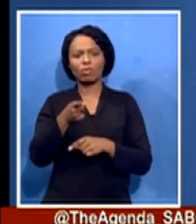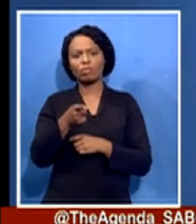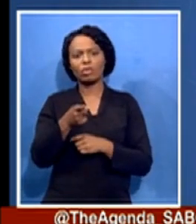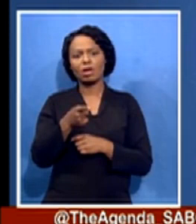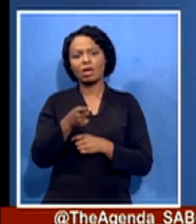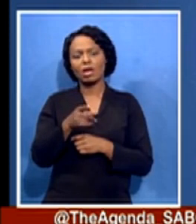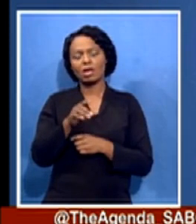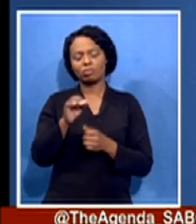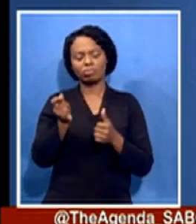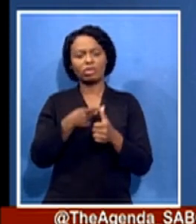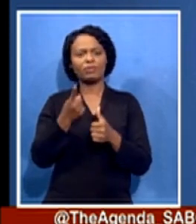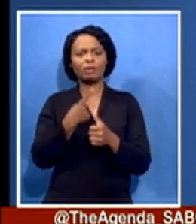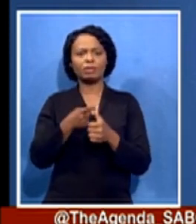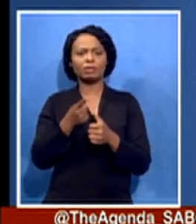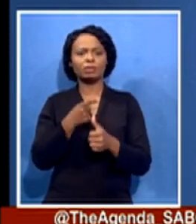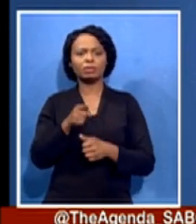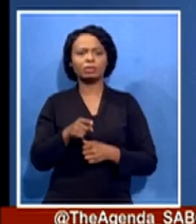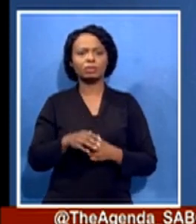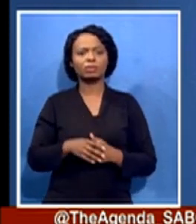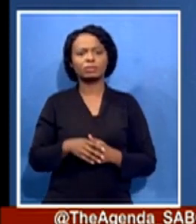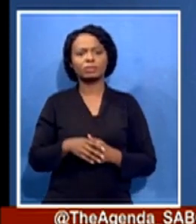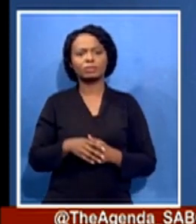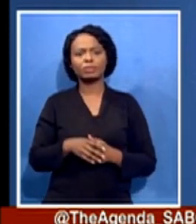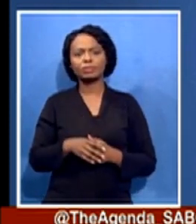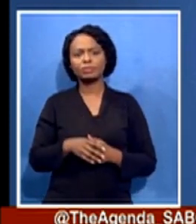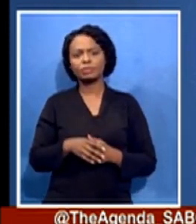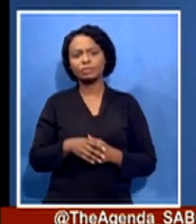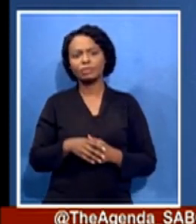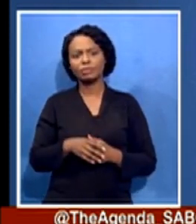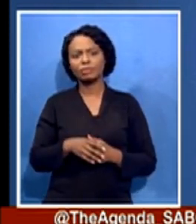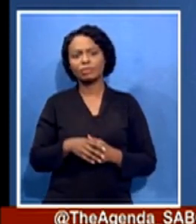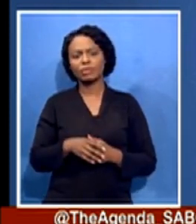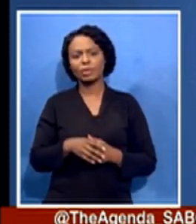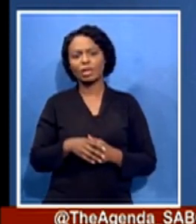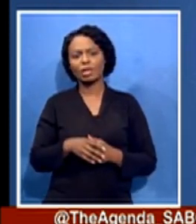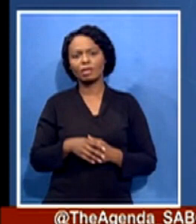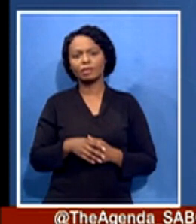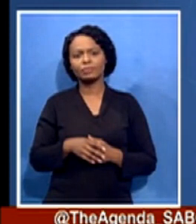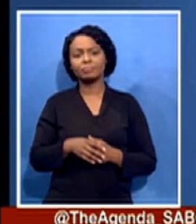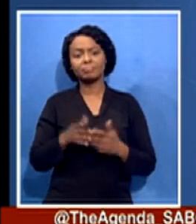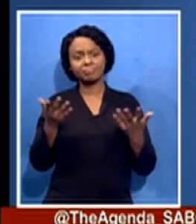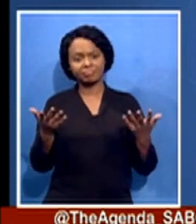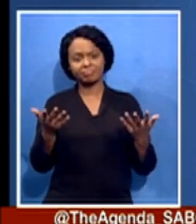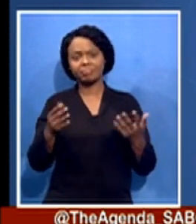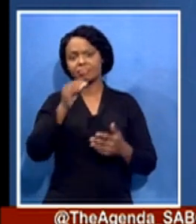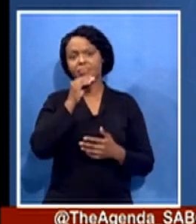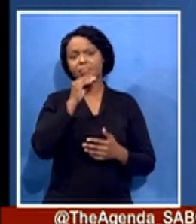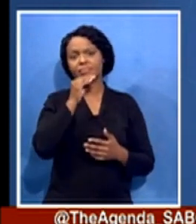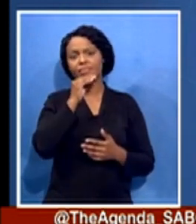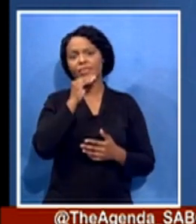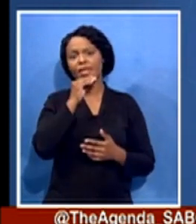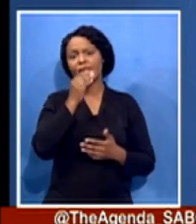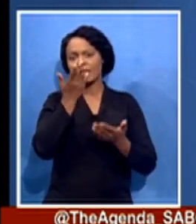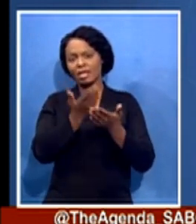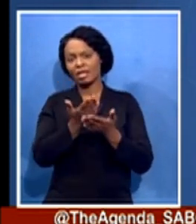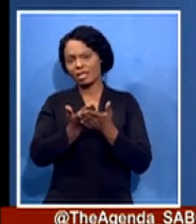to as people are watching the space, will this increase vaccination hesitancy? I mean, a lot of